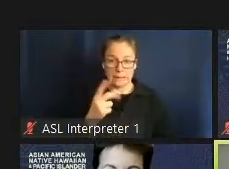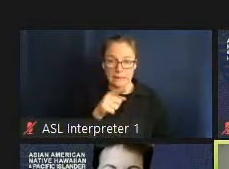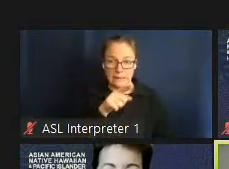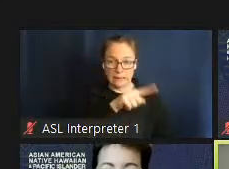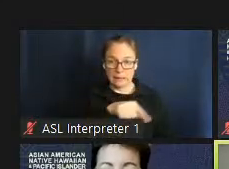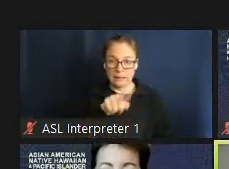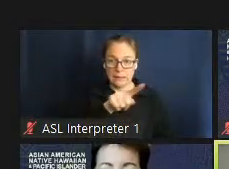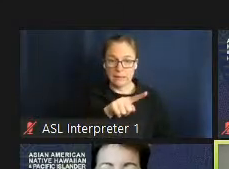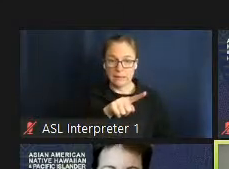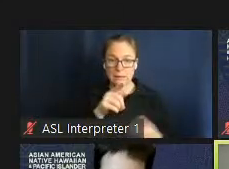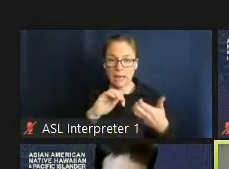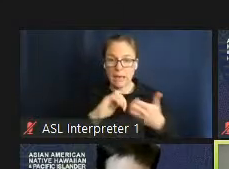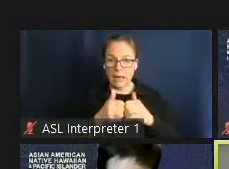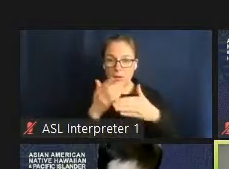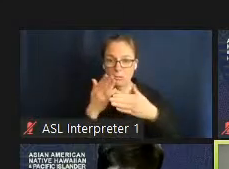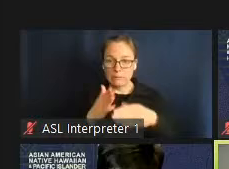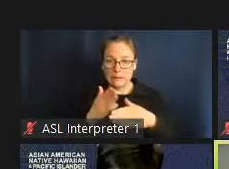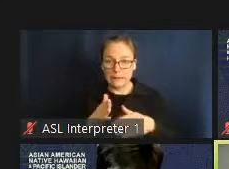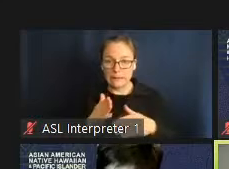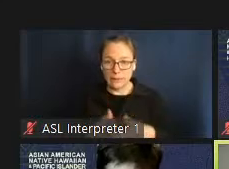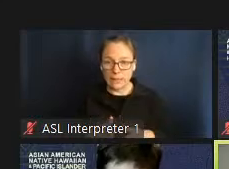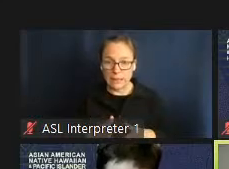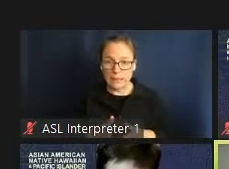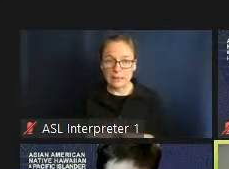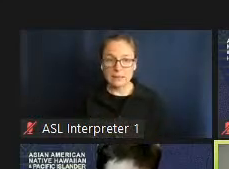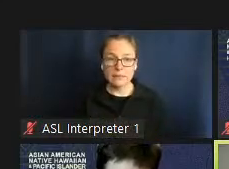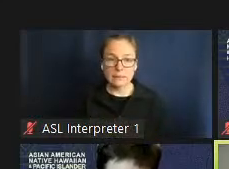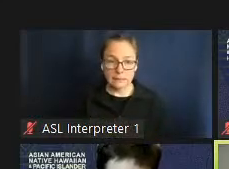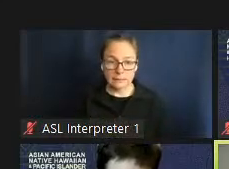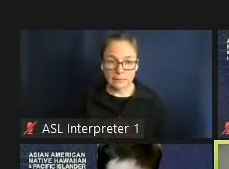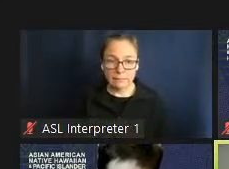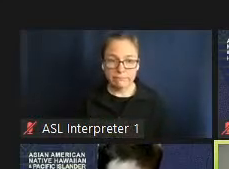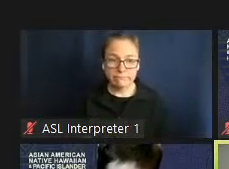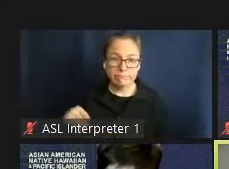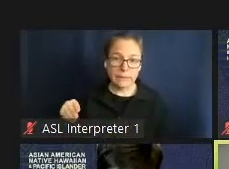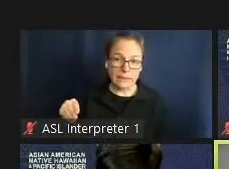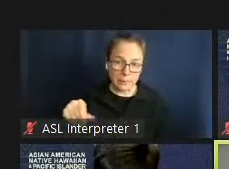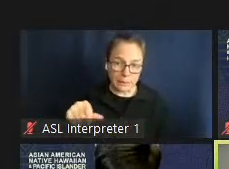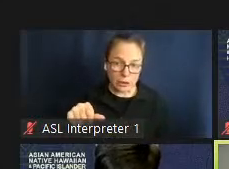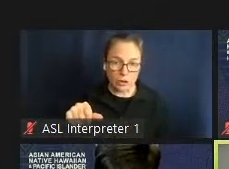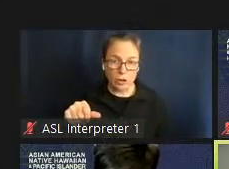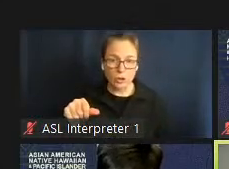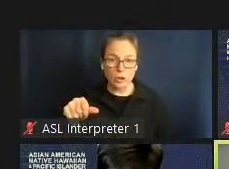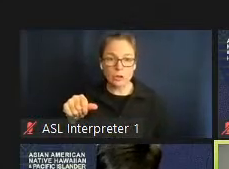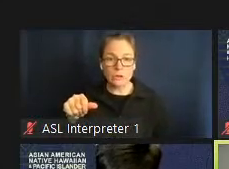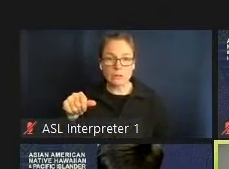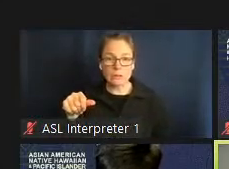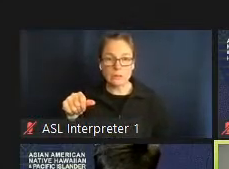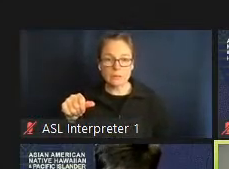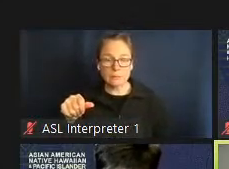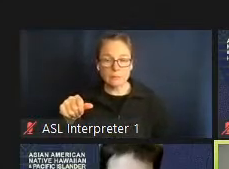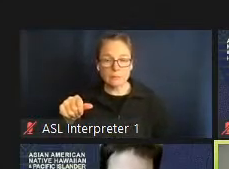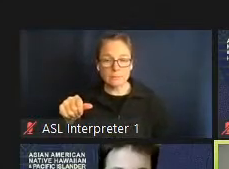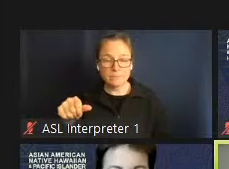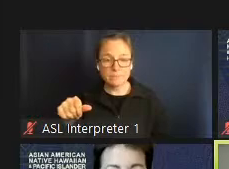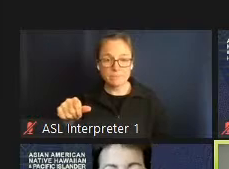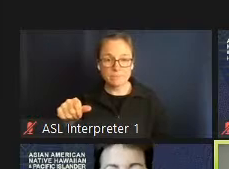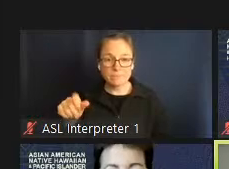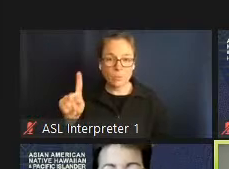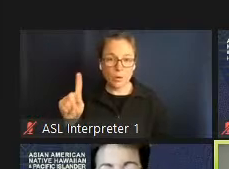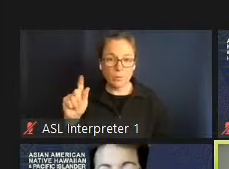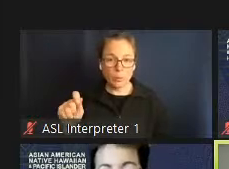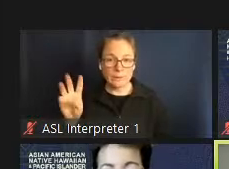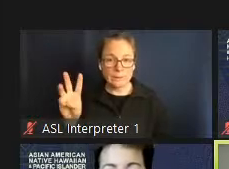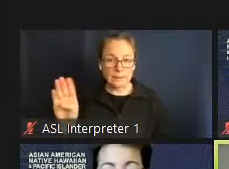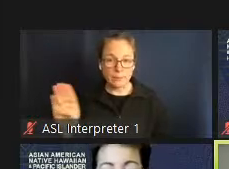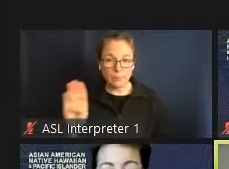the breakdown by our expenditure categories where the 1.6